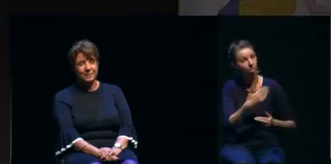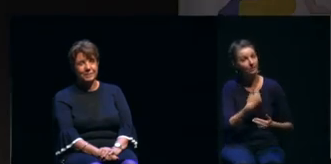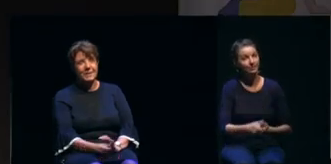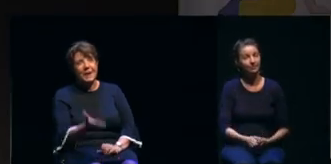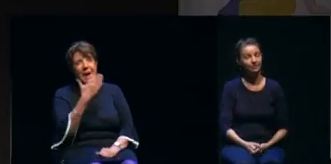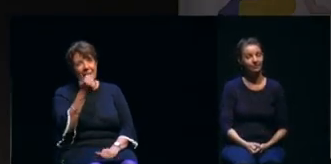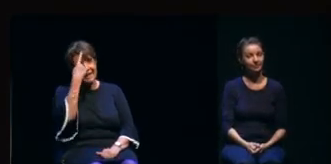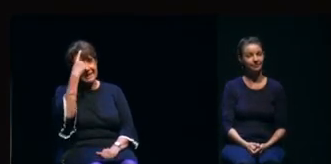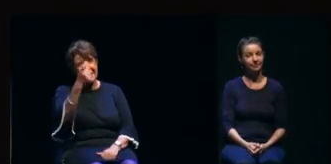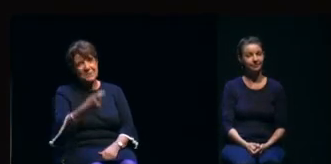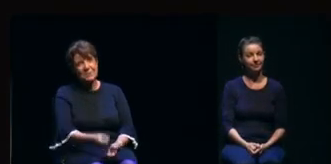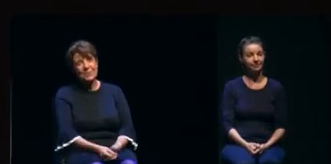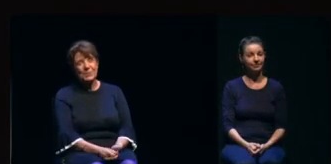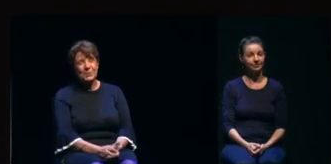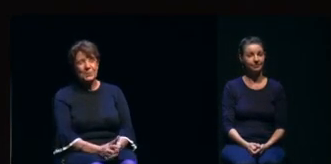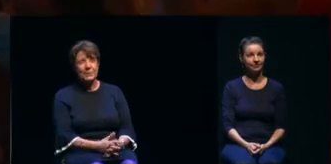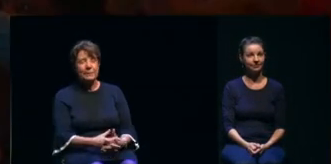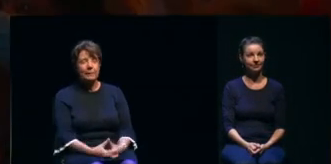lovely idea.